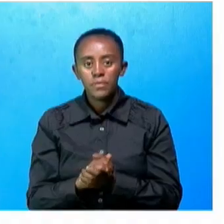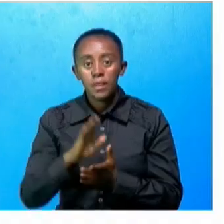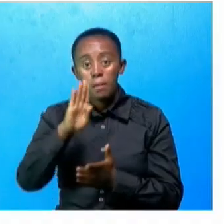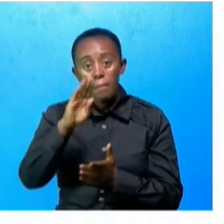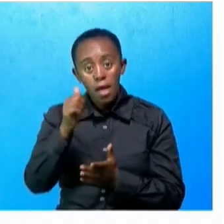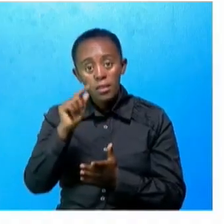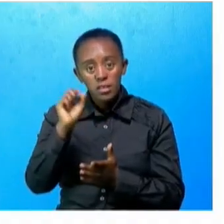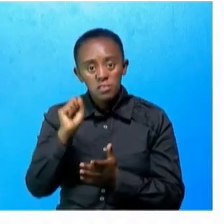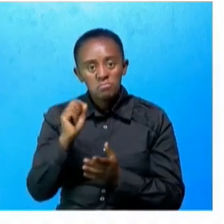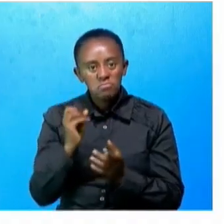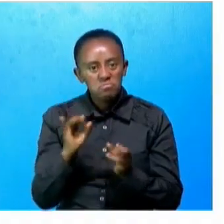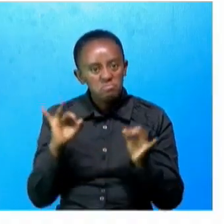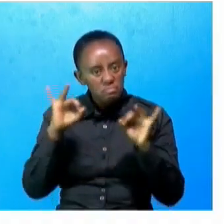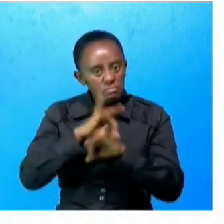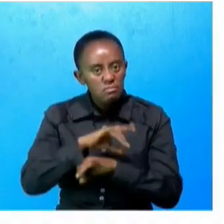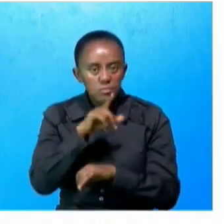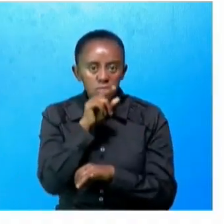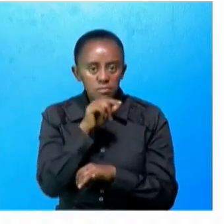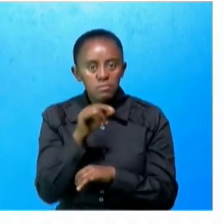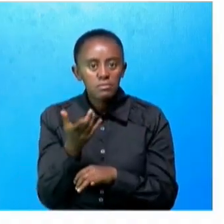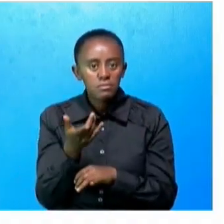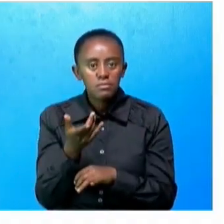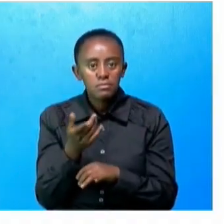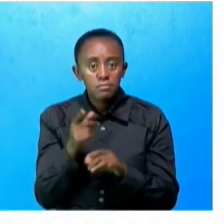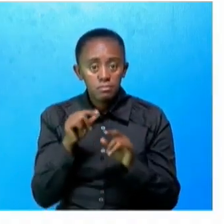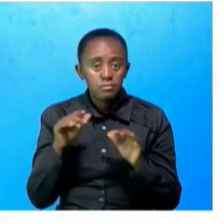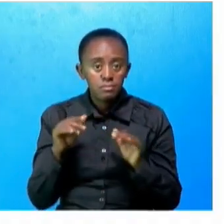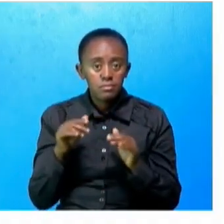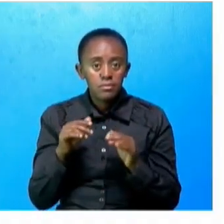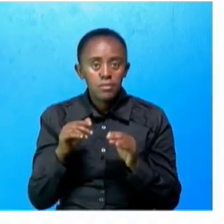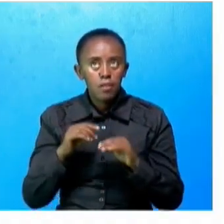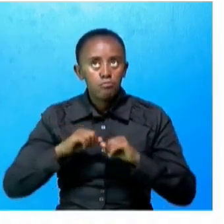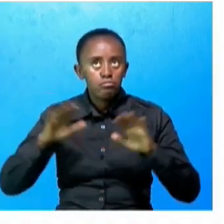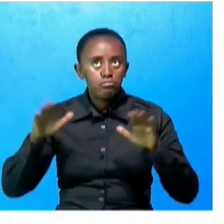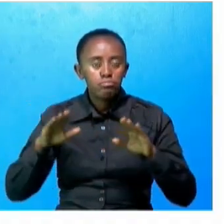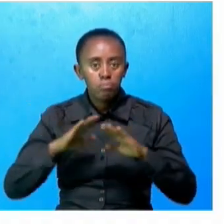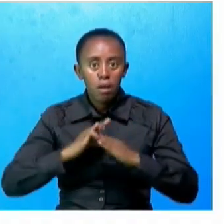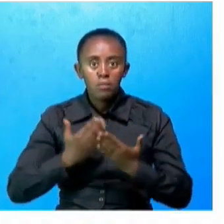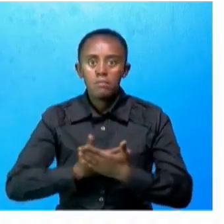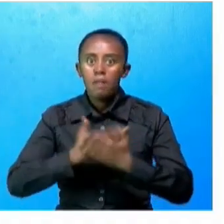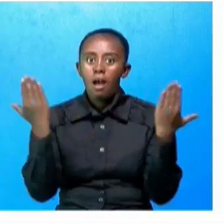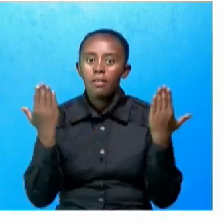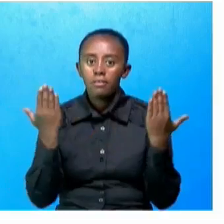But fly at night.